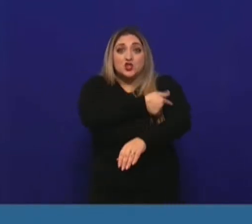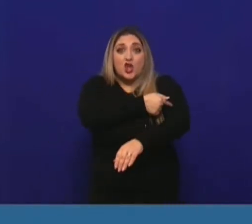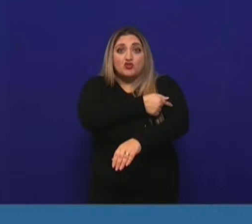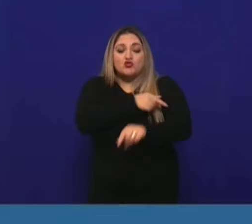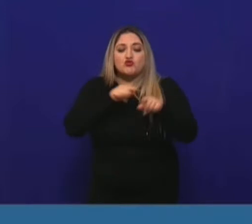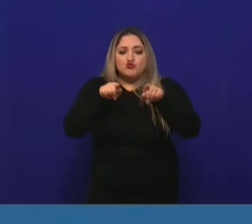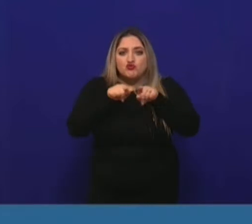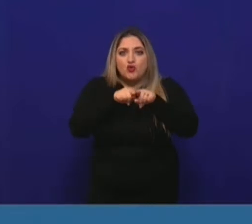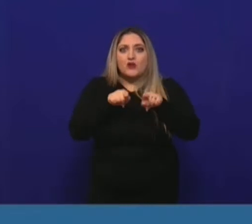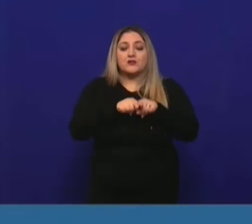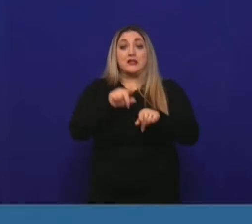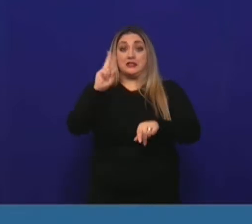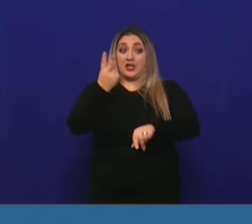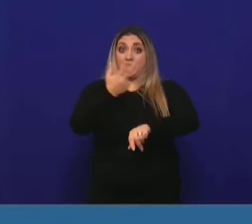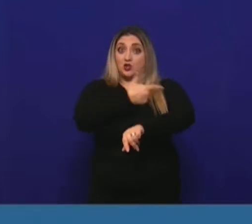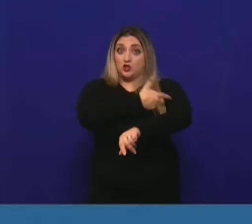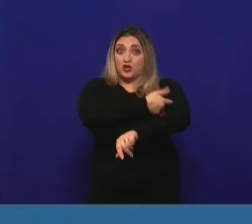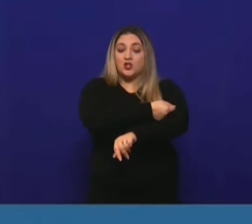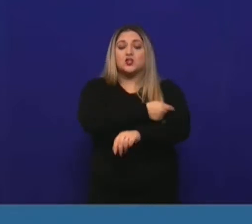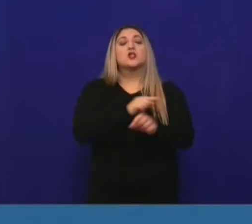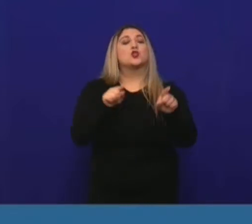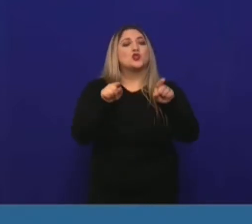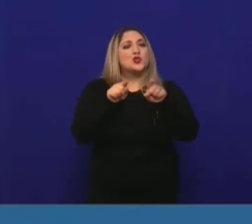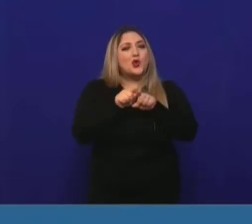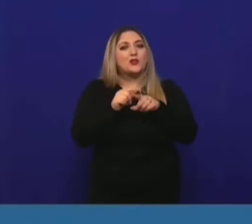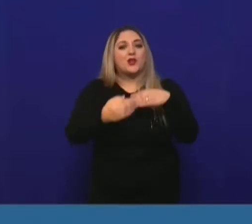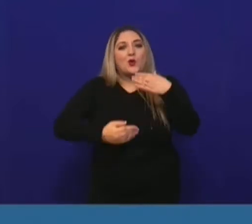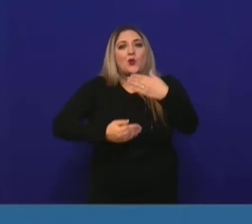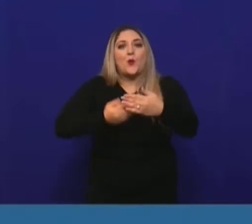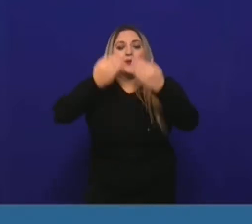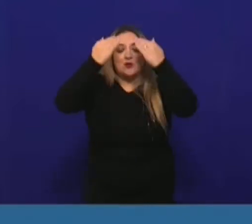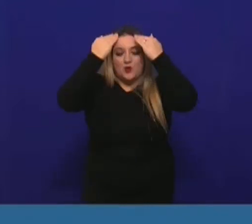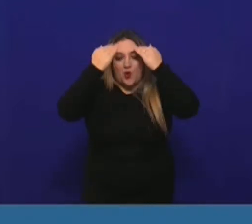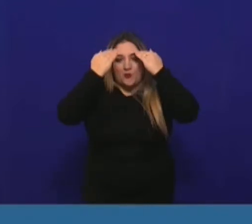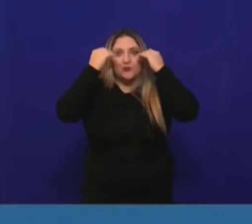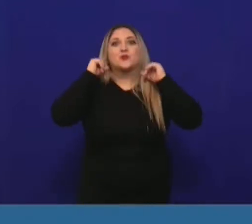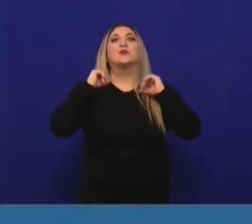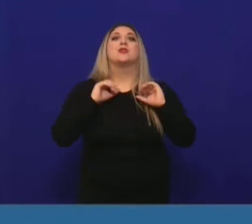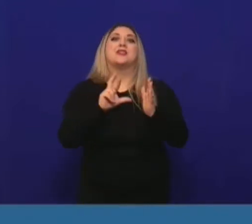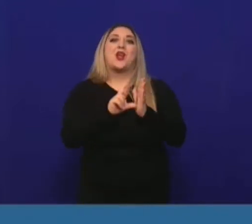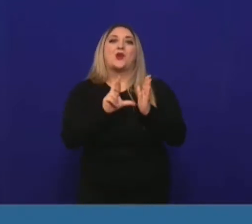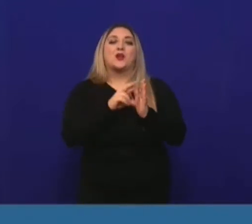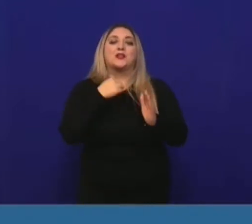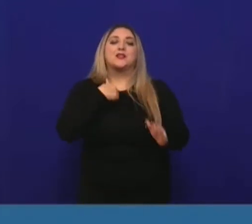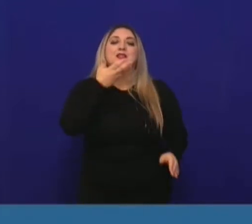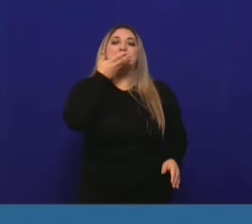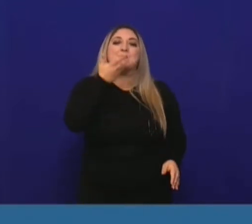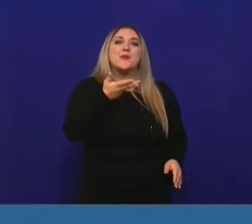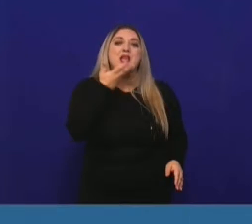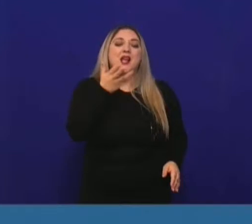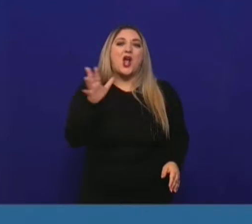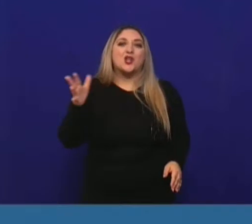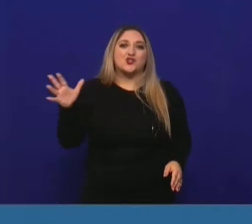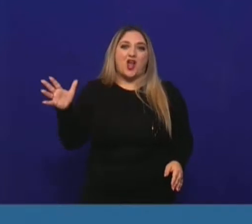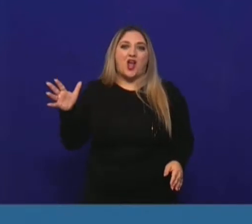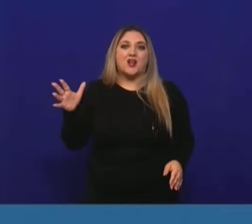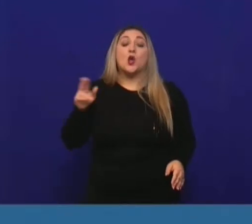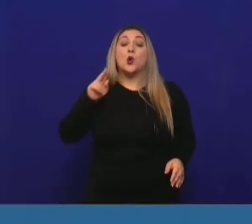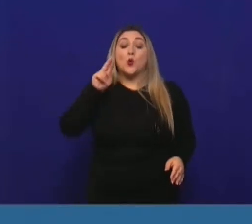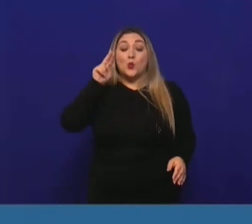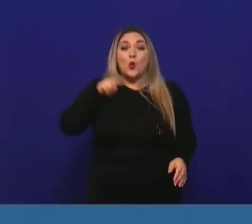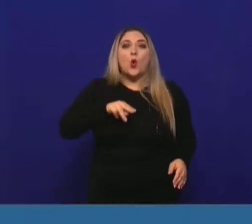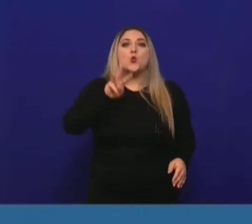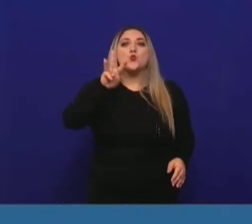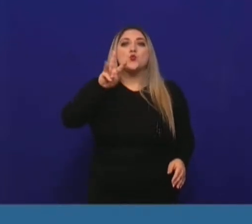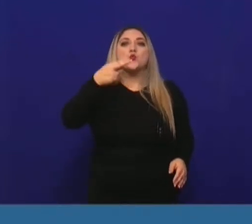ħadu t-tieni doża, importanti nibqgħu nsegwu l-miżuri. Dan għamlitha ċara ħafna wkoll l-Aqda Dinjija tas-Saħħa